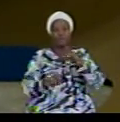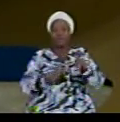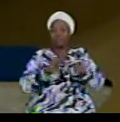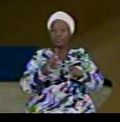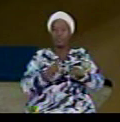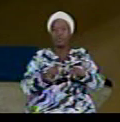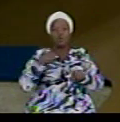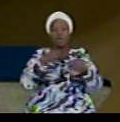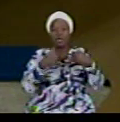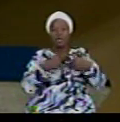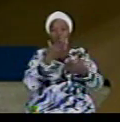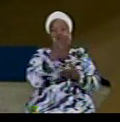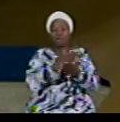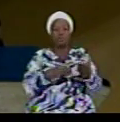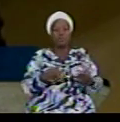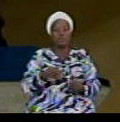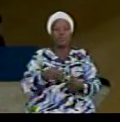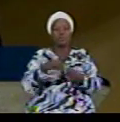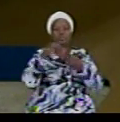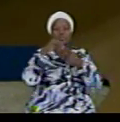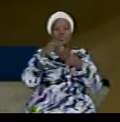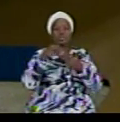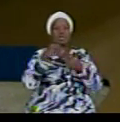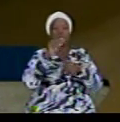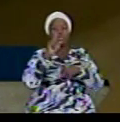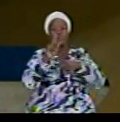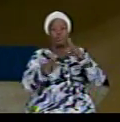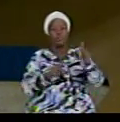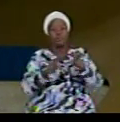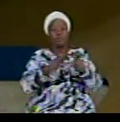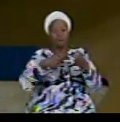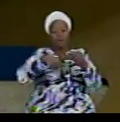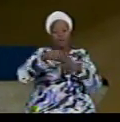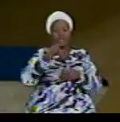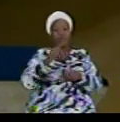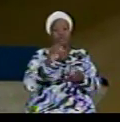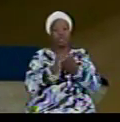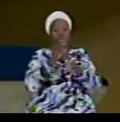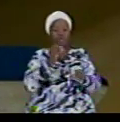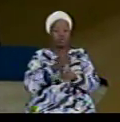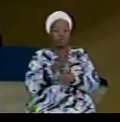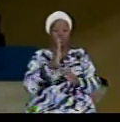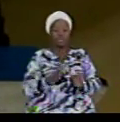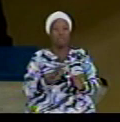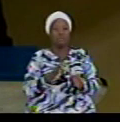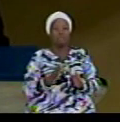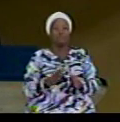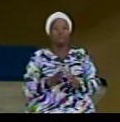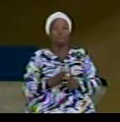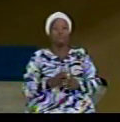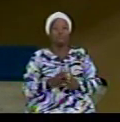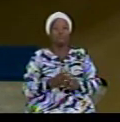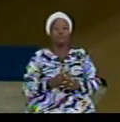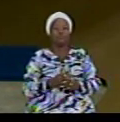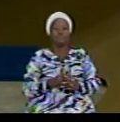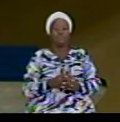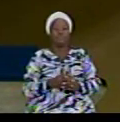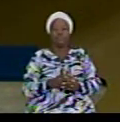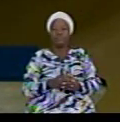people, we have some special people that are around you, counselors, follow-up leaders.